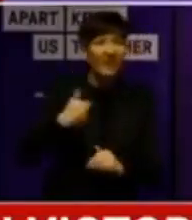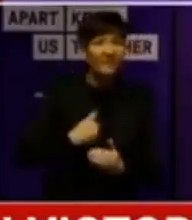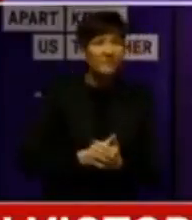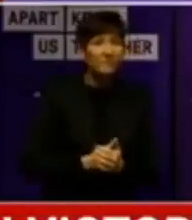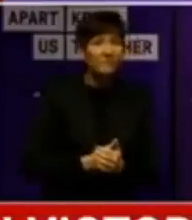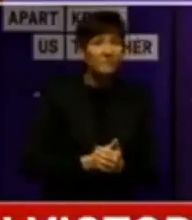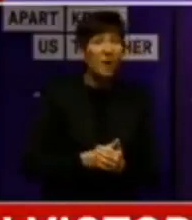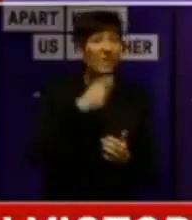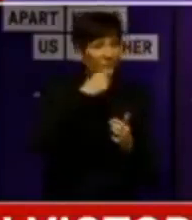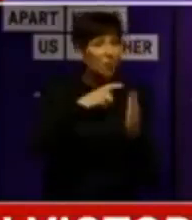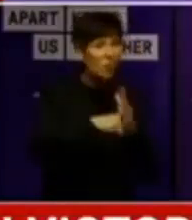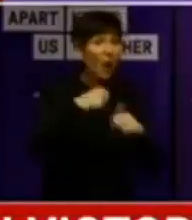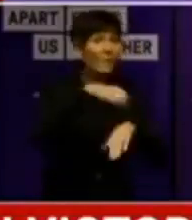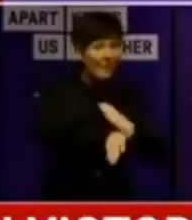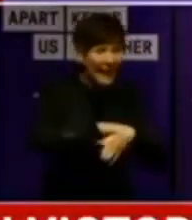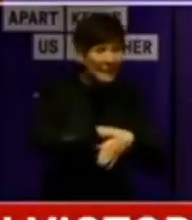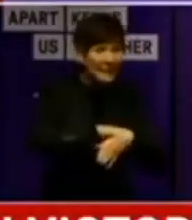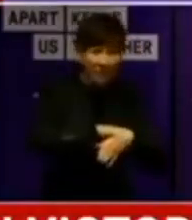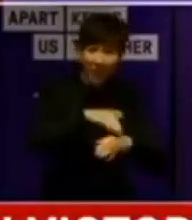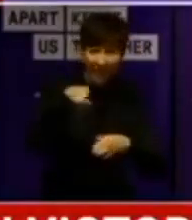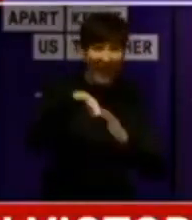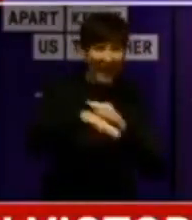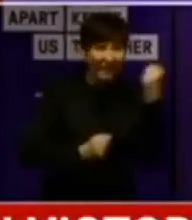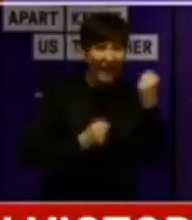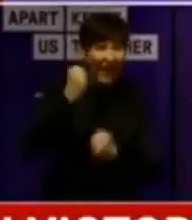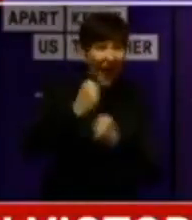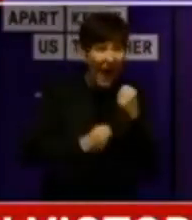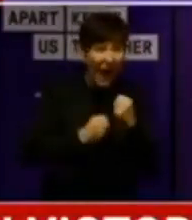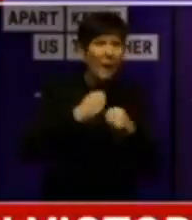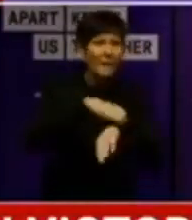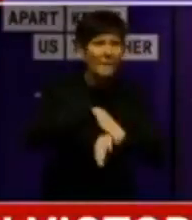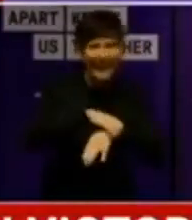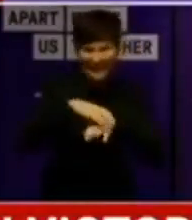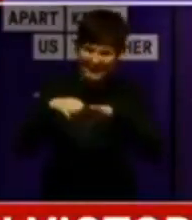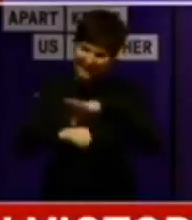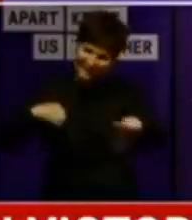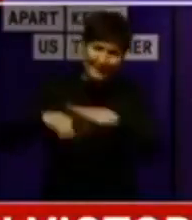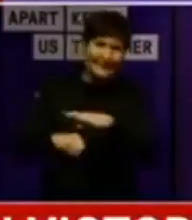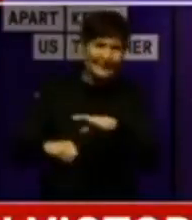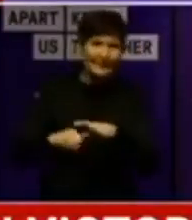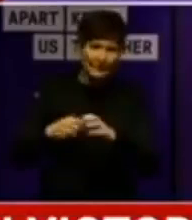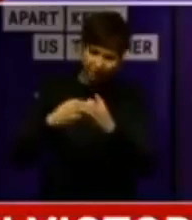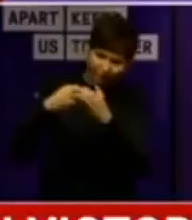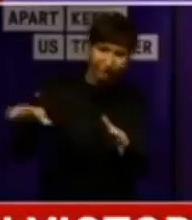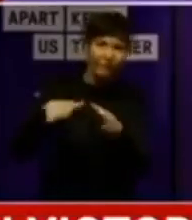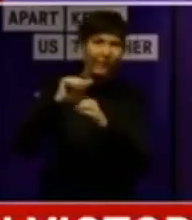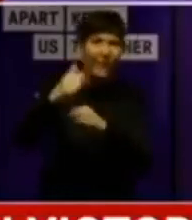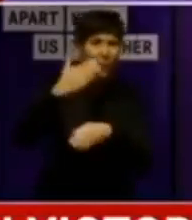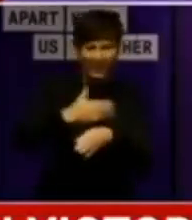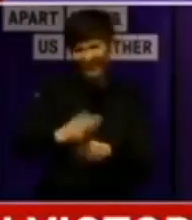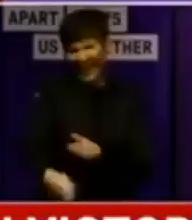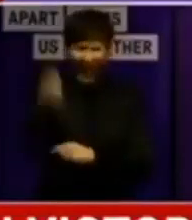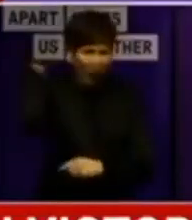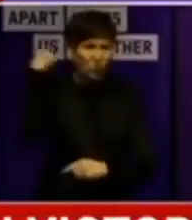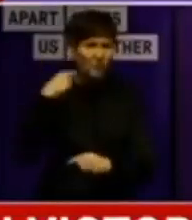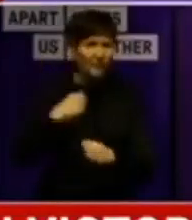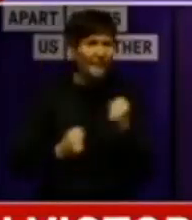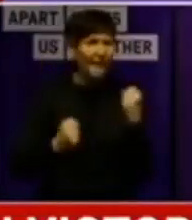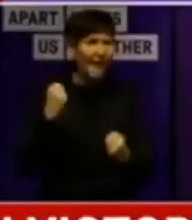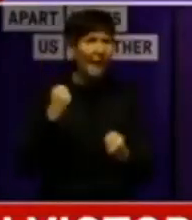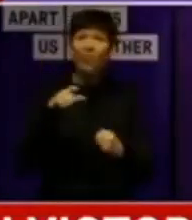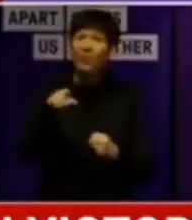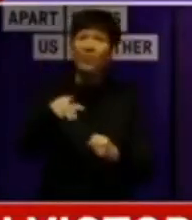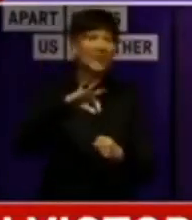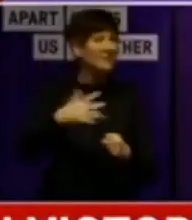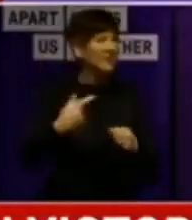they could provide their details because they weren't telling us where they were going. They weren't adhering to the Chief Health Officer guidelines. They weren't